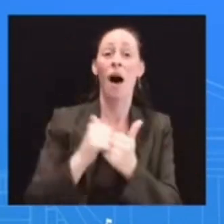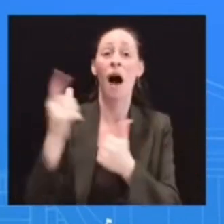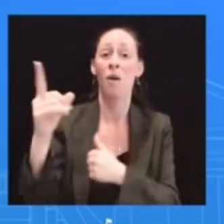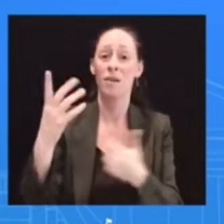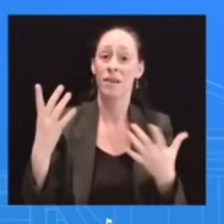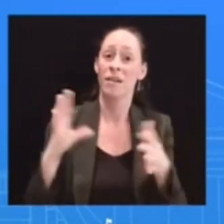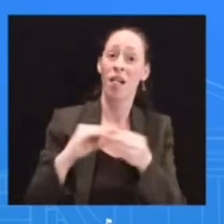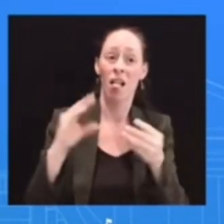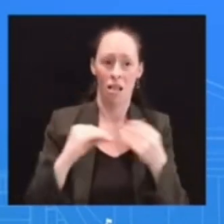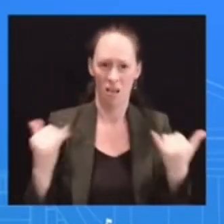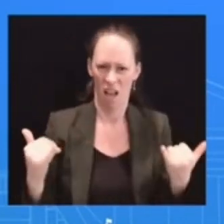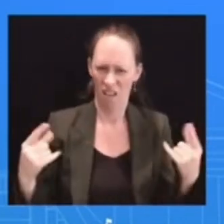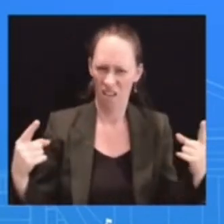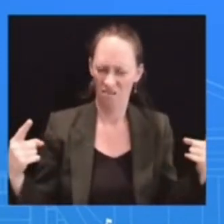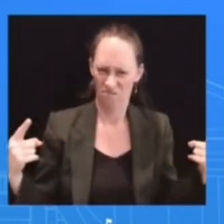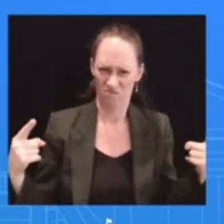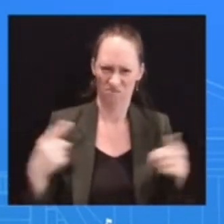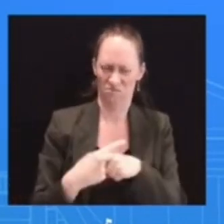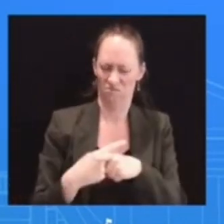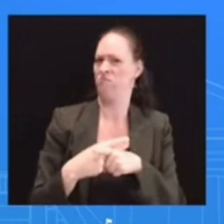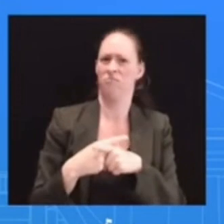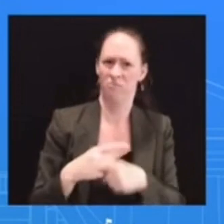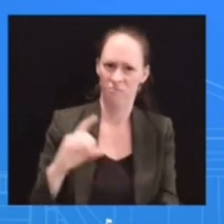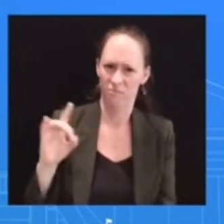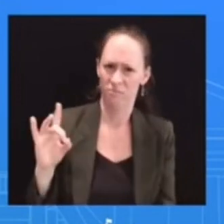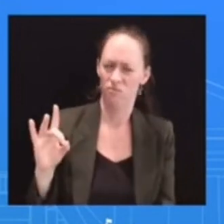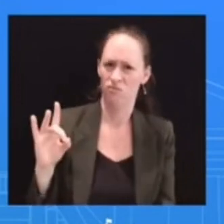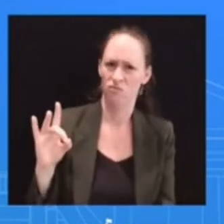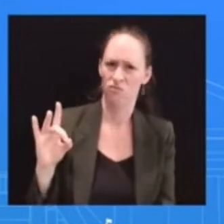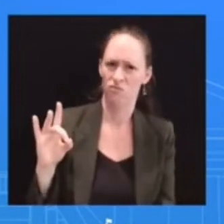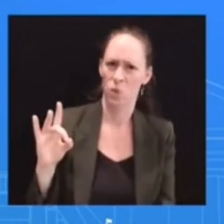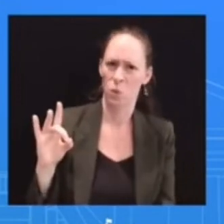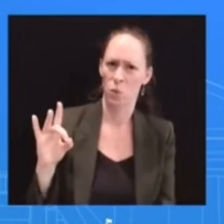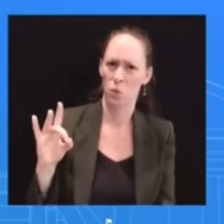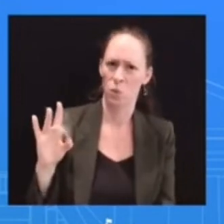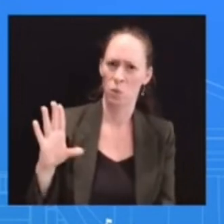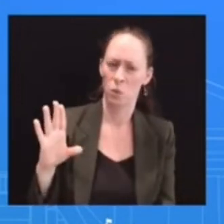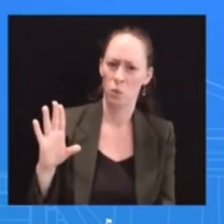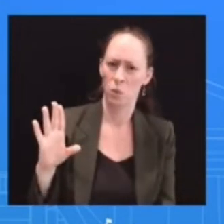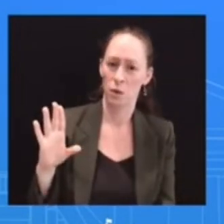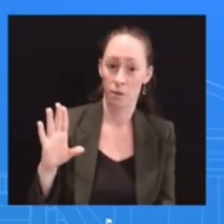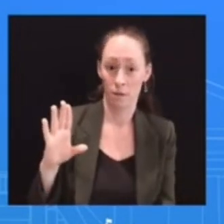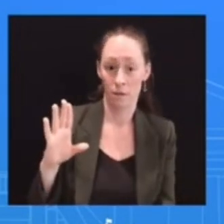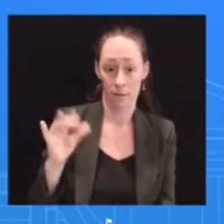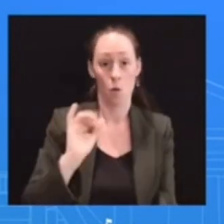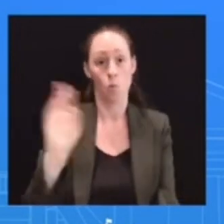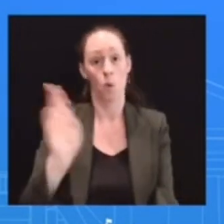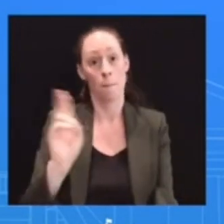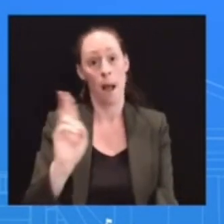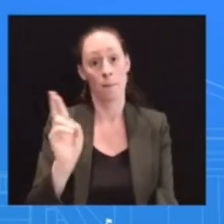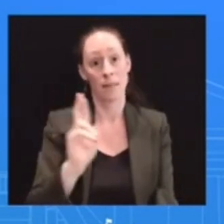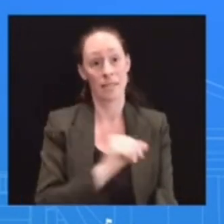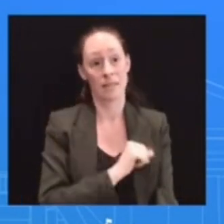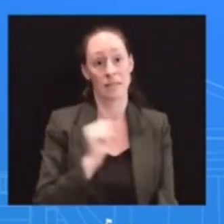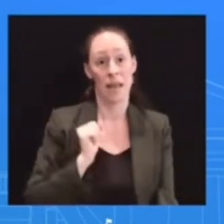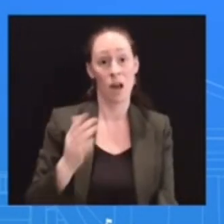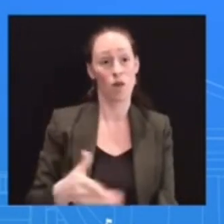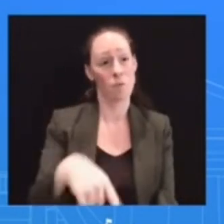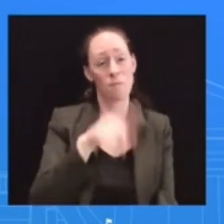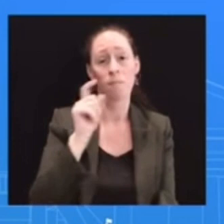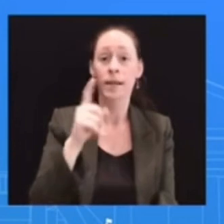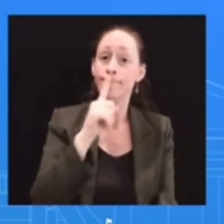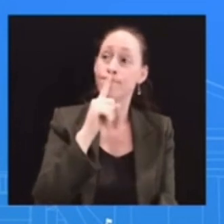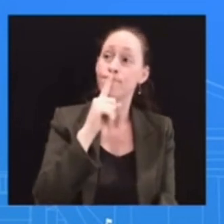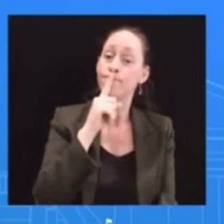need to speak out on behalf of our national security and military families. That's something that you heard from President Biden at his